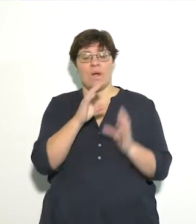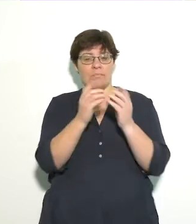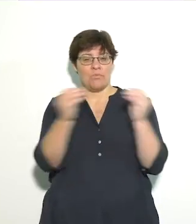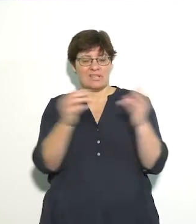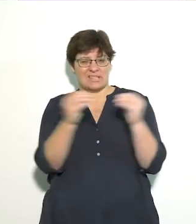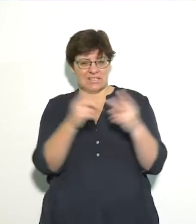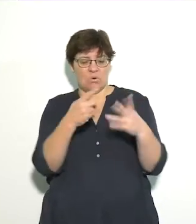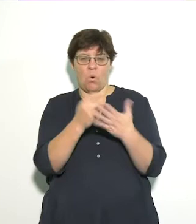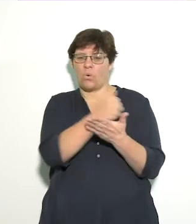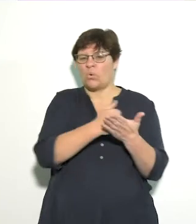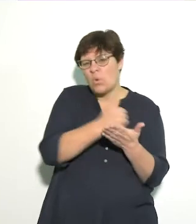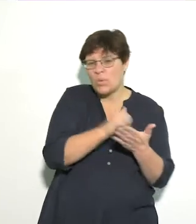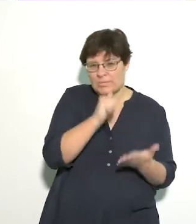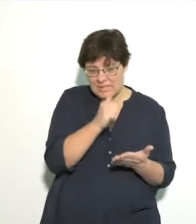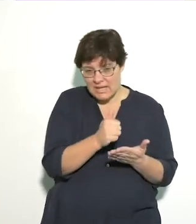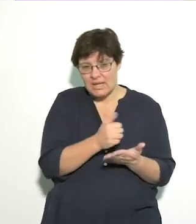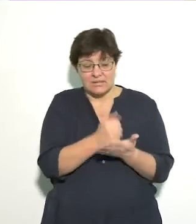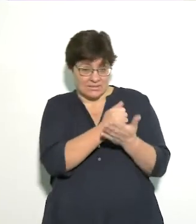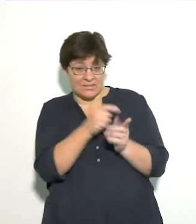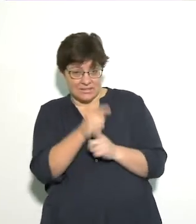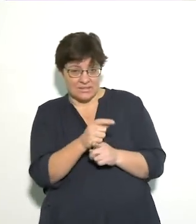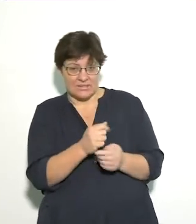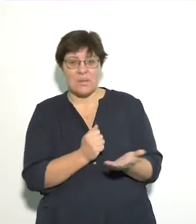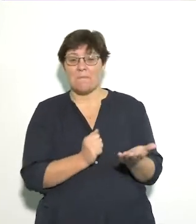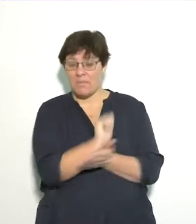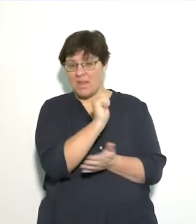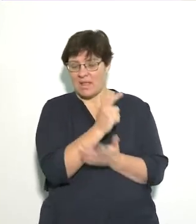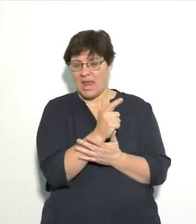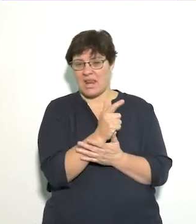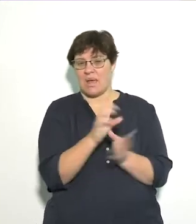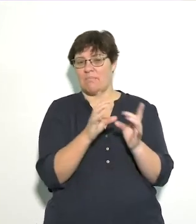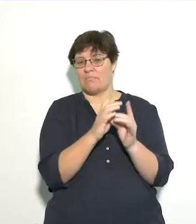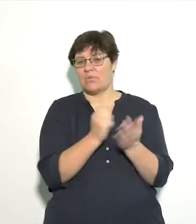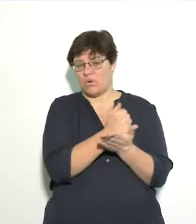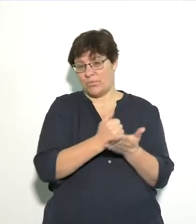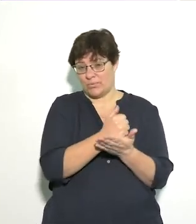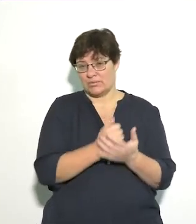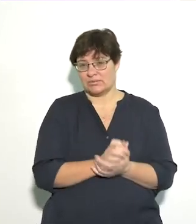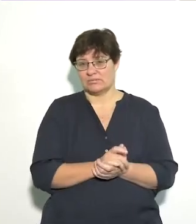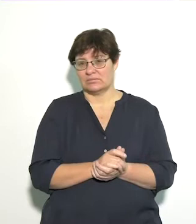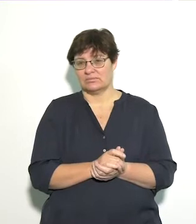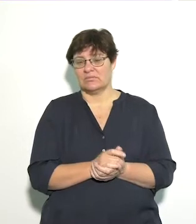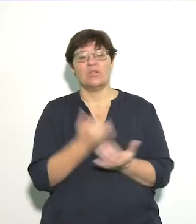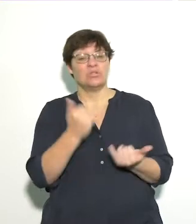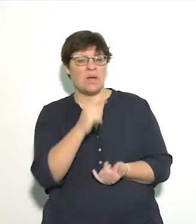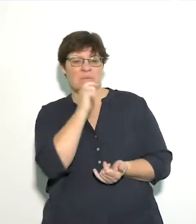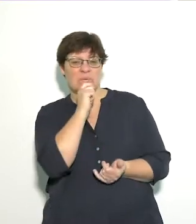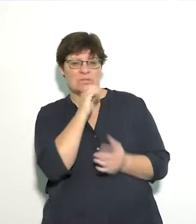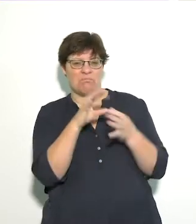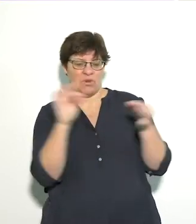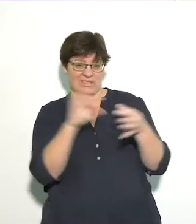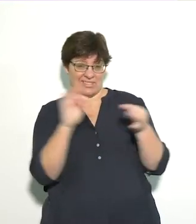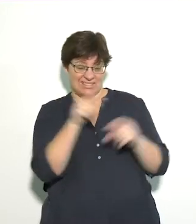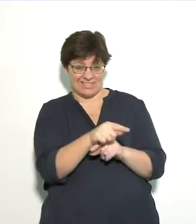press stick or some glue. If you're going to make the book permanent, then I would use glue. Today I'm just going to use some